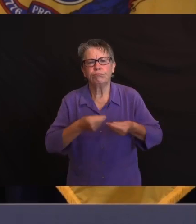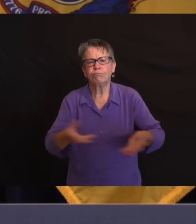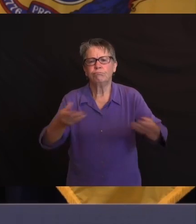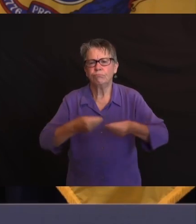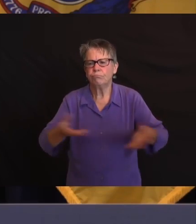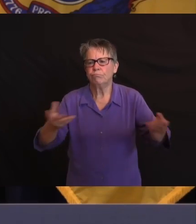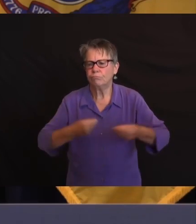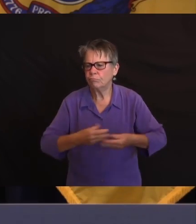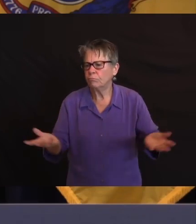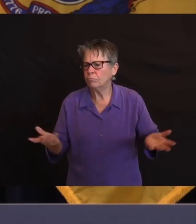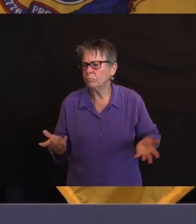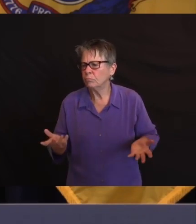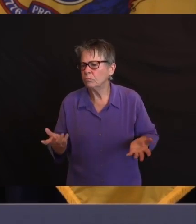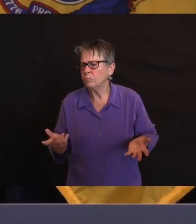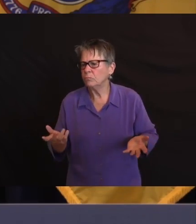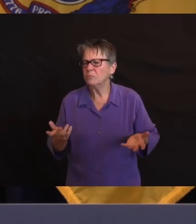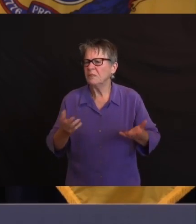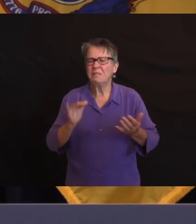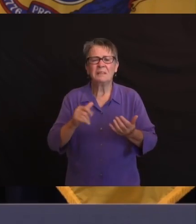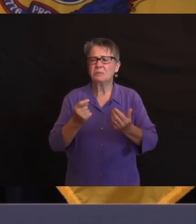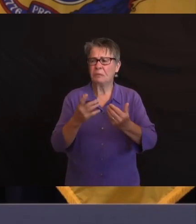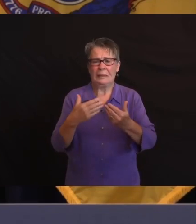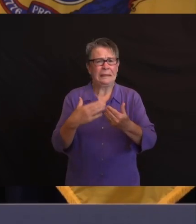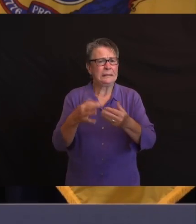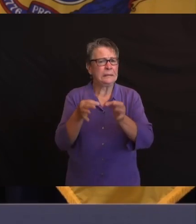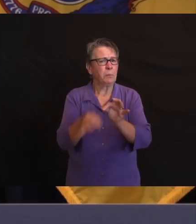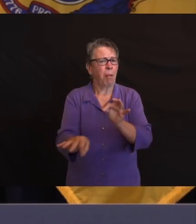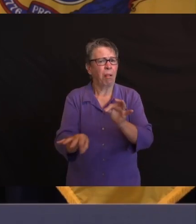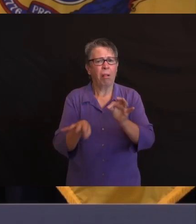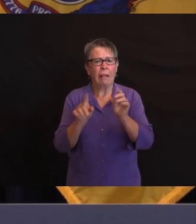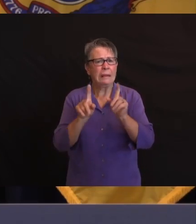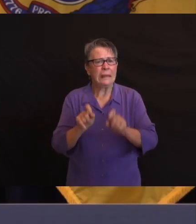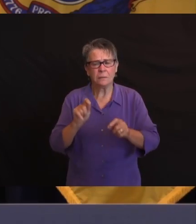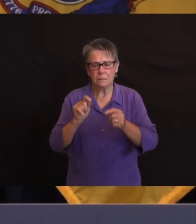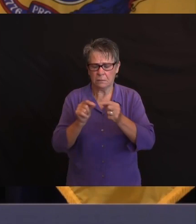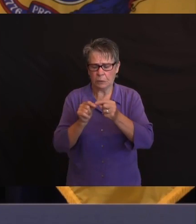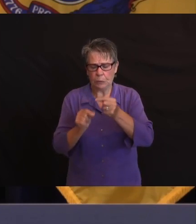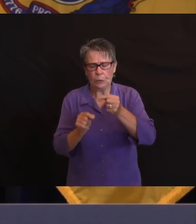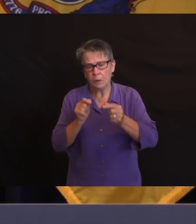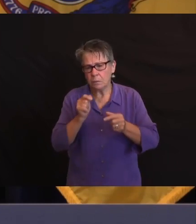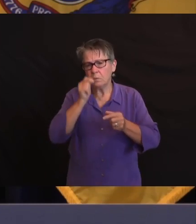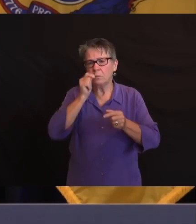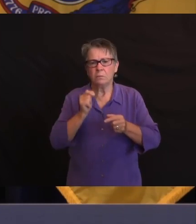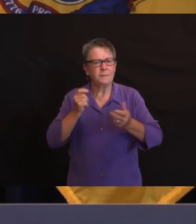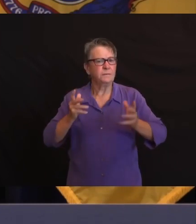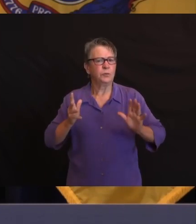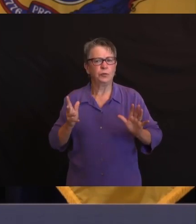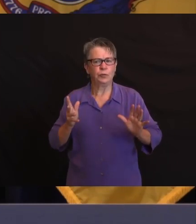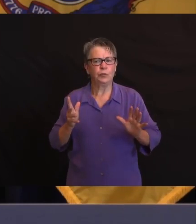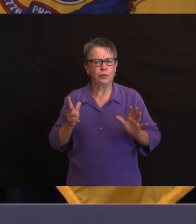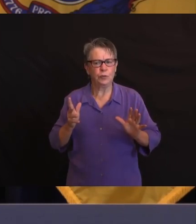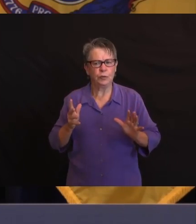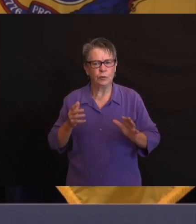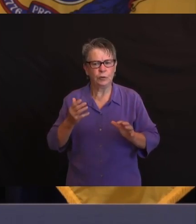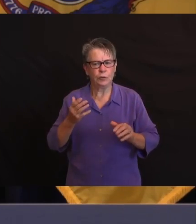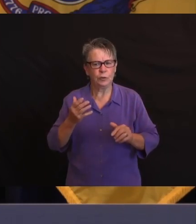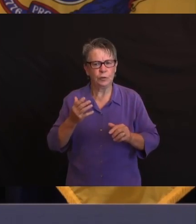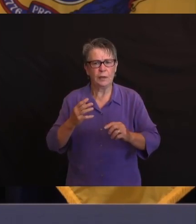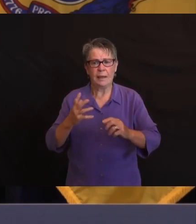right? And then you've got a card, almost like a credit card, right? And you wipe it along that and you've got an answer within 15